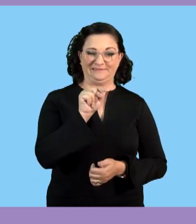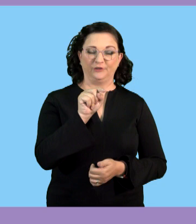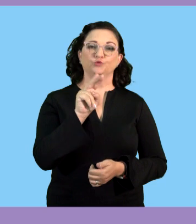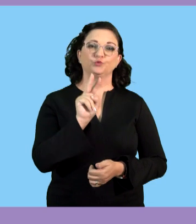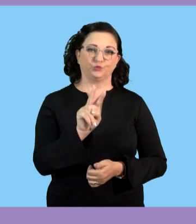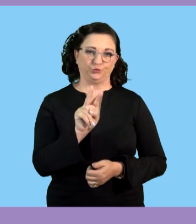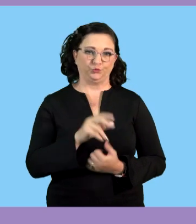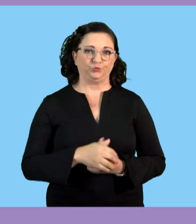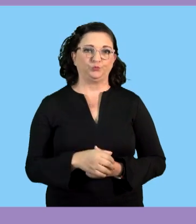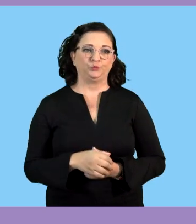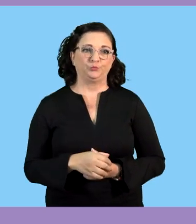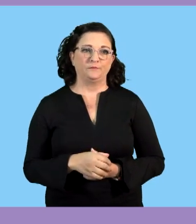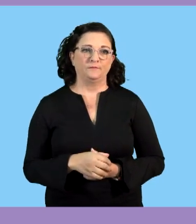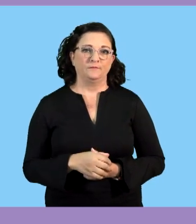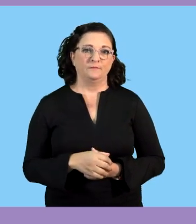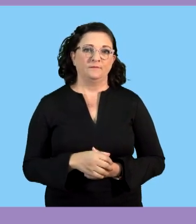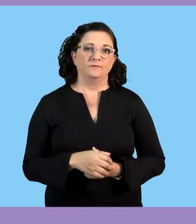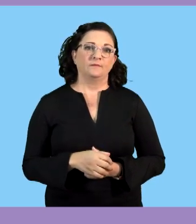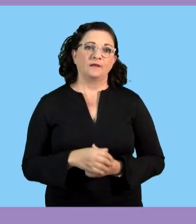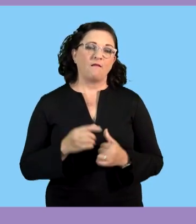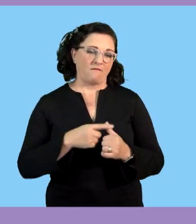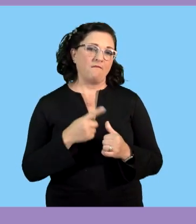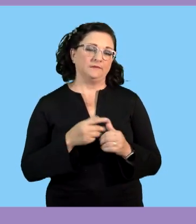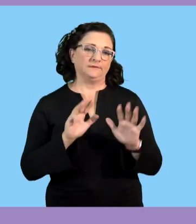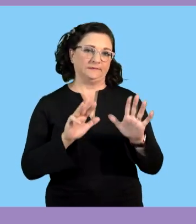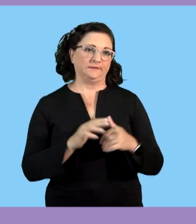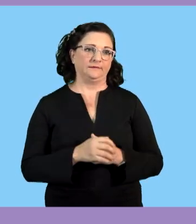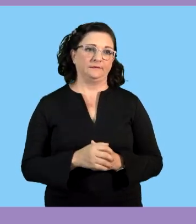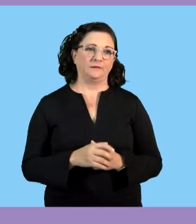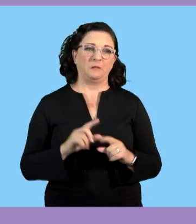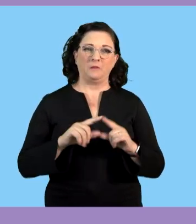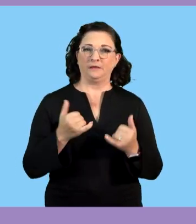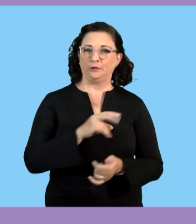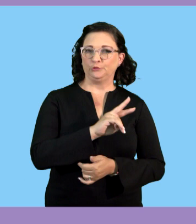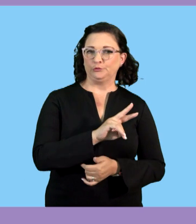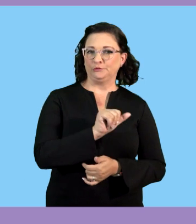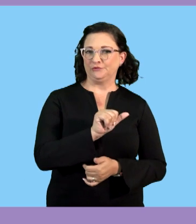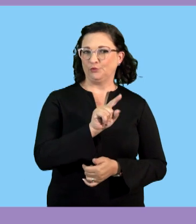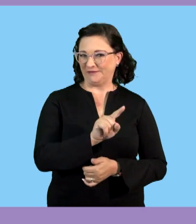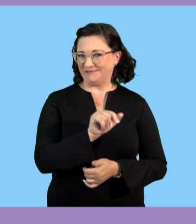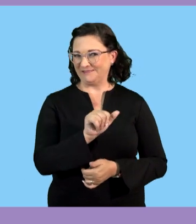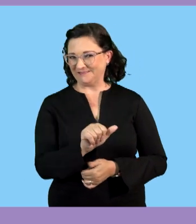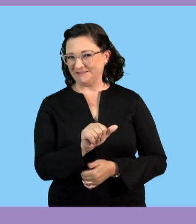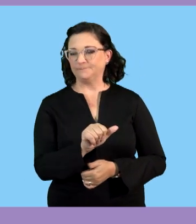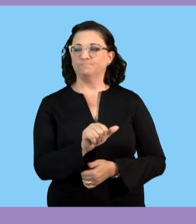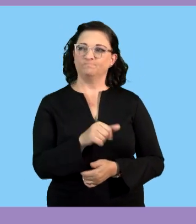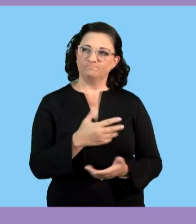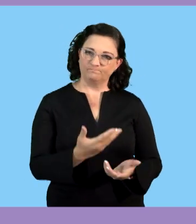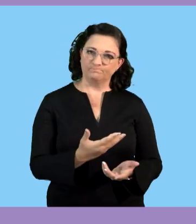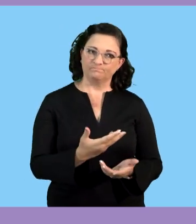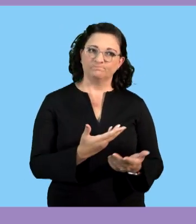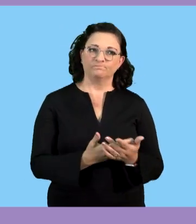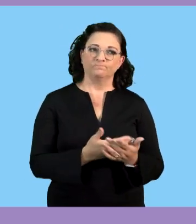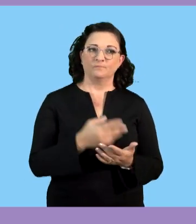exponent 2, because 3 exponent 2 is 9. What about 216? Now that can be